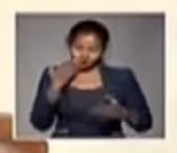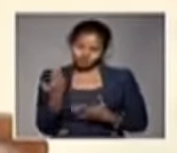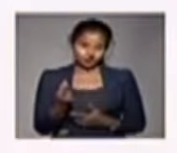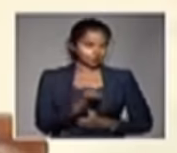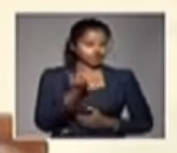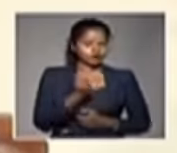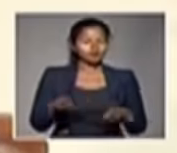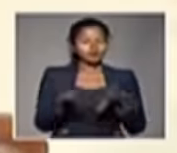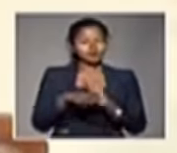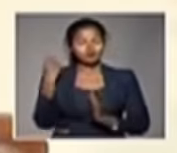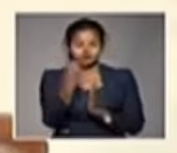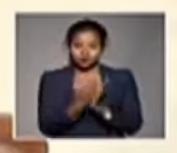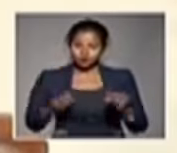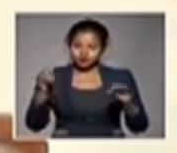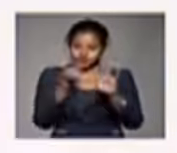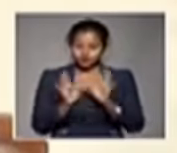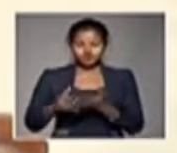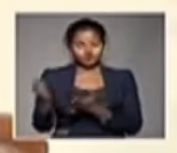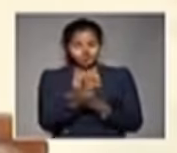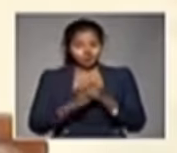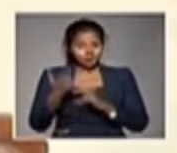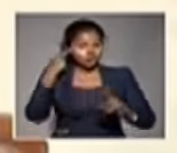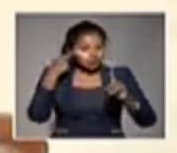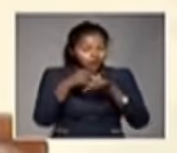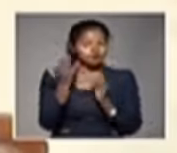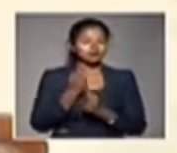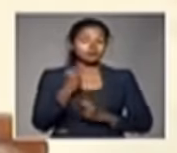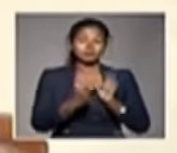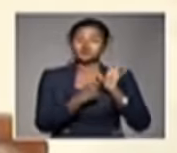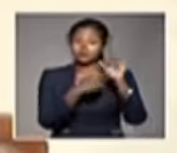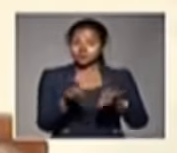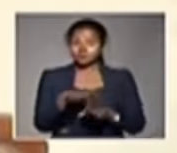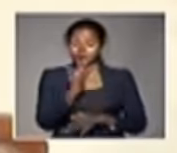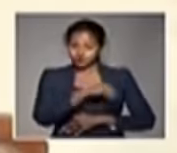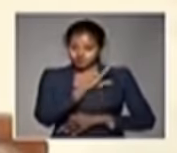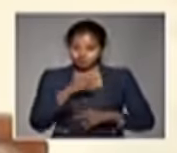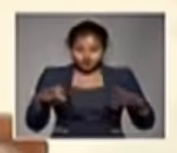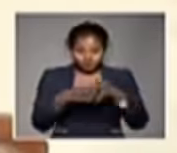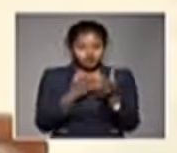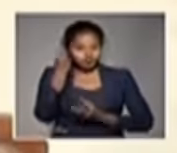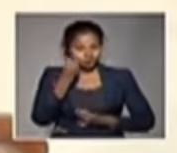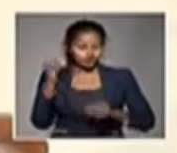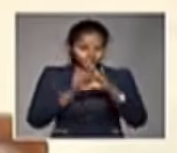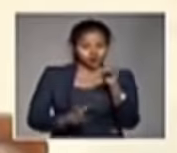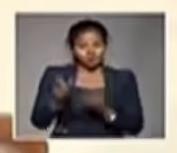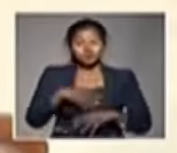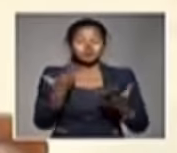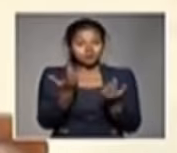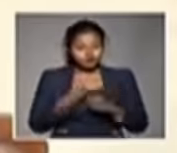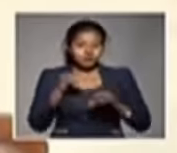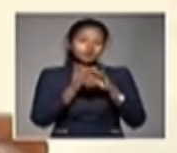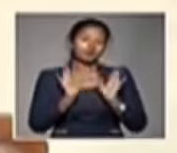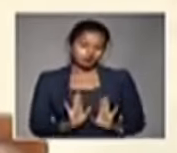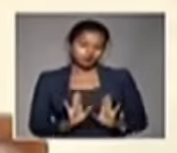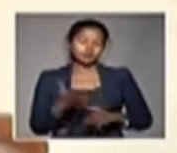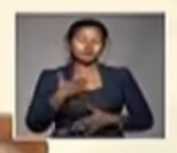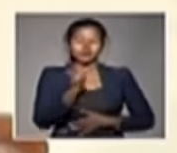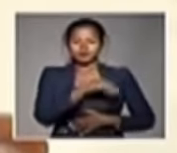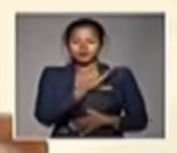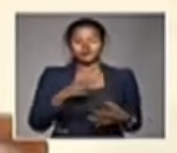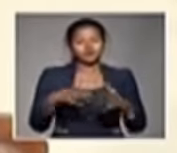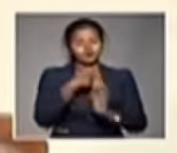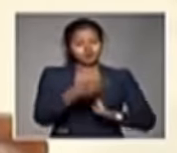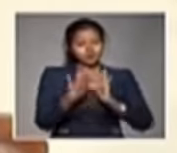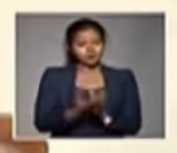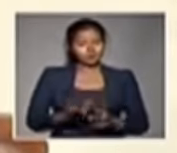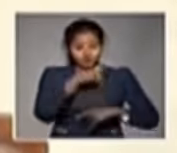new constitution should address all the concerns that were highlighted by the Mahasangharatna and the general public. The Mahasangha of this country worked hard to